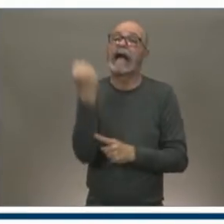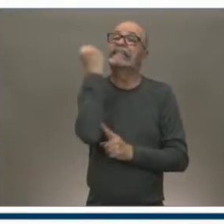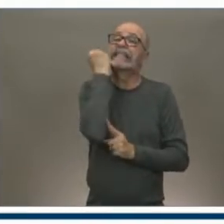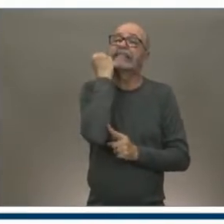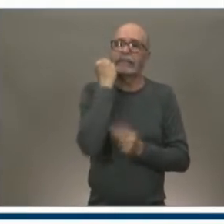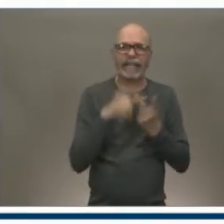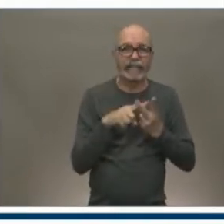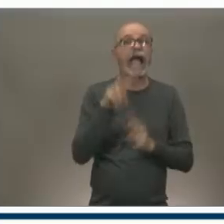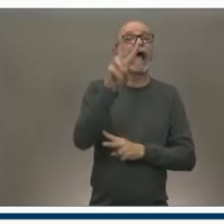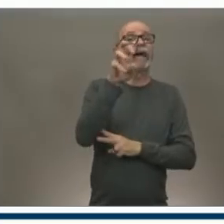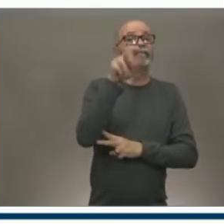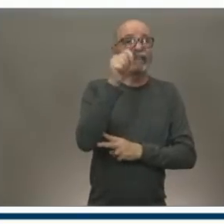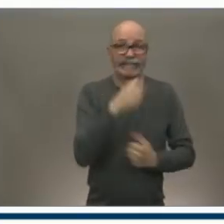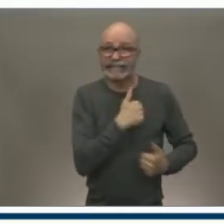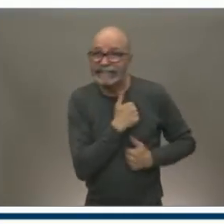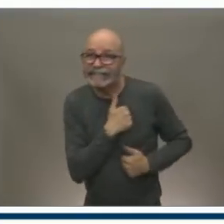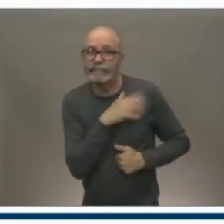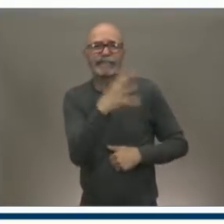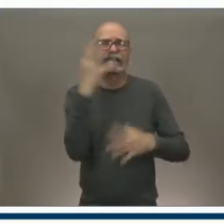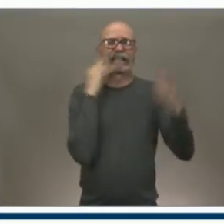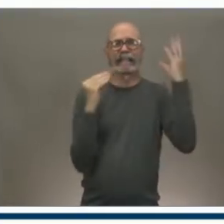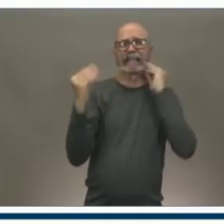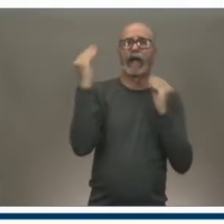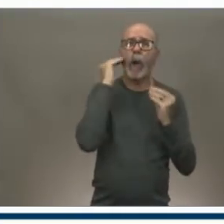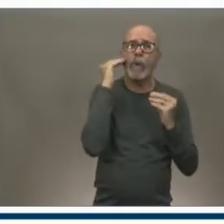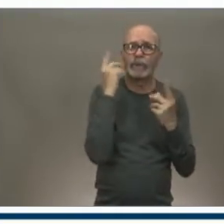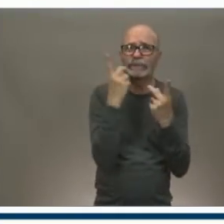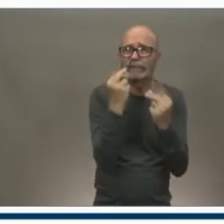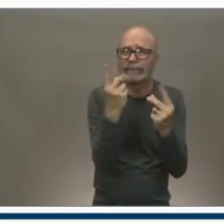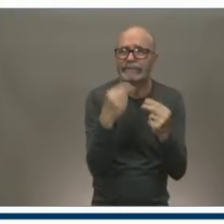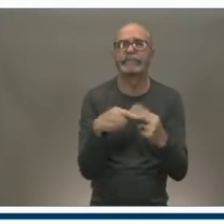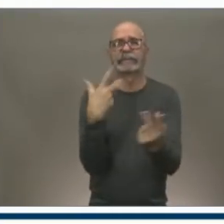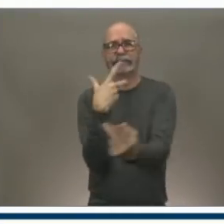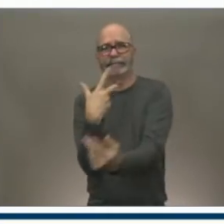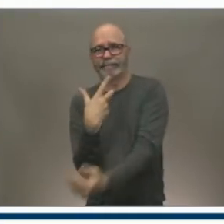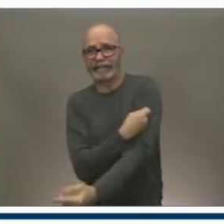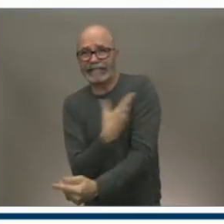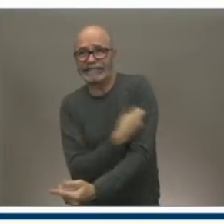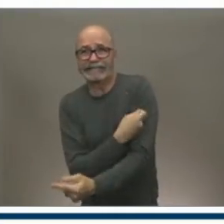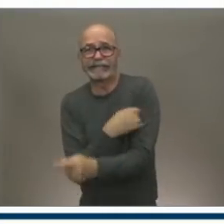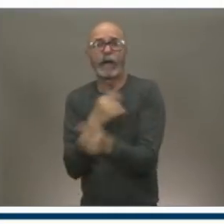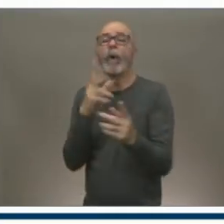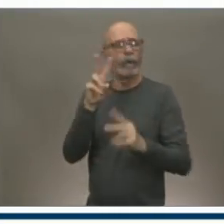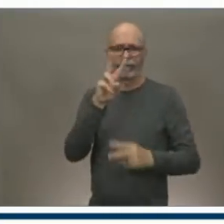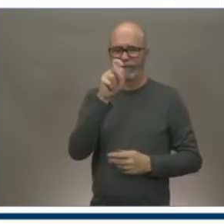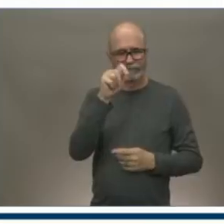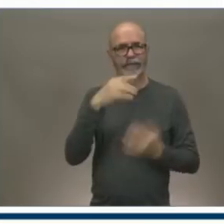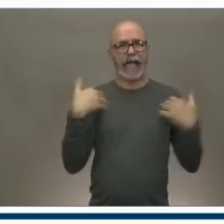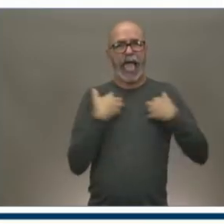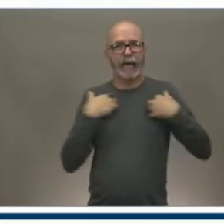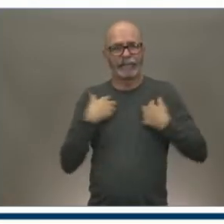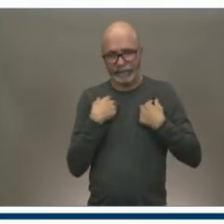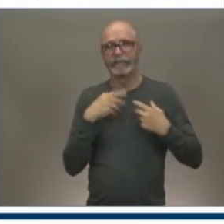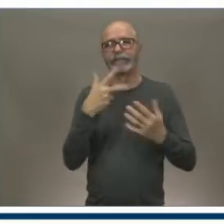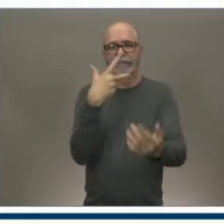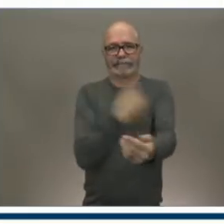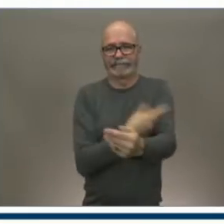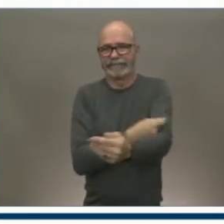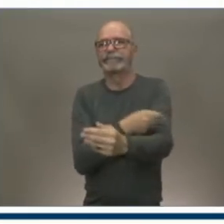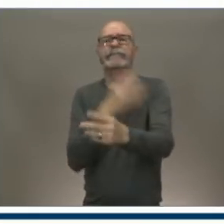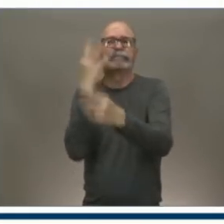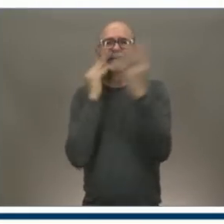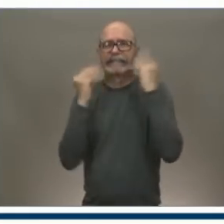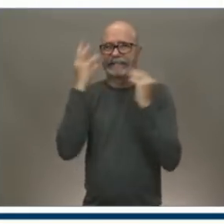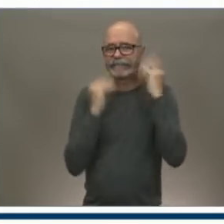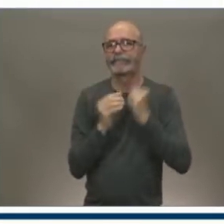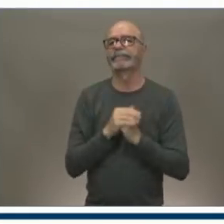their expertise to help administer vaccine if and when that may be needed. Before closing, I want to mention that this past week,